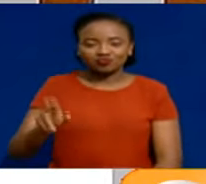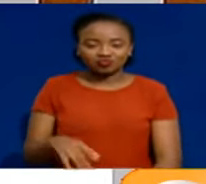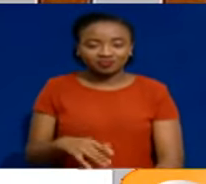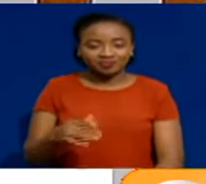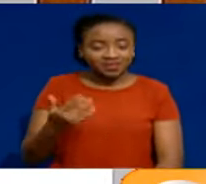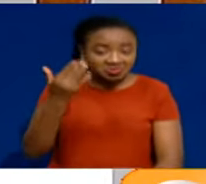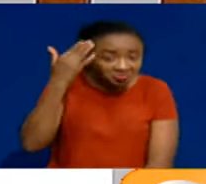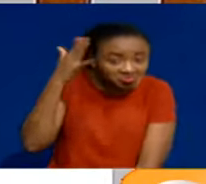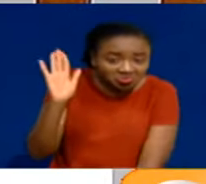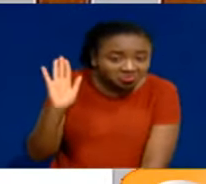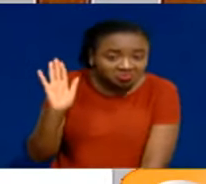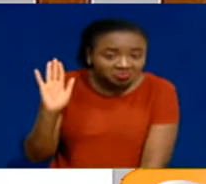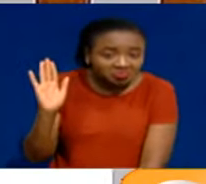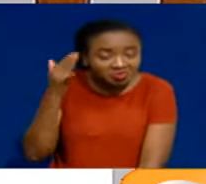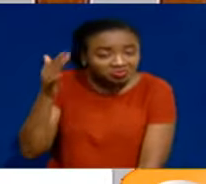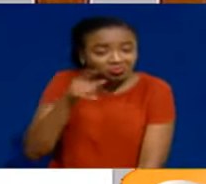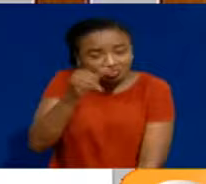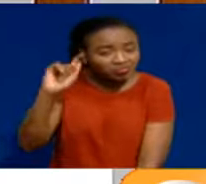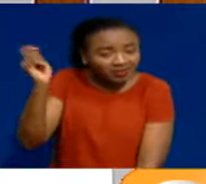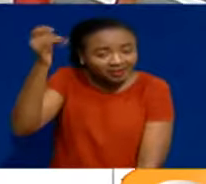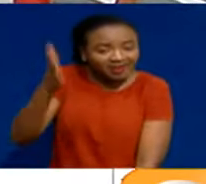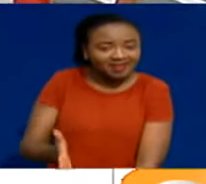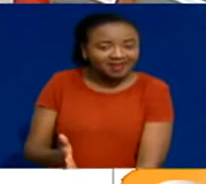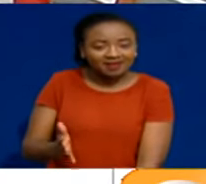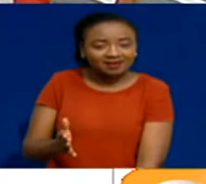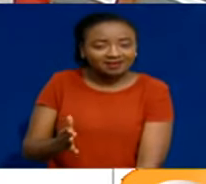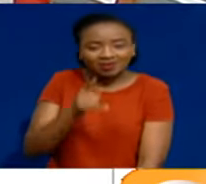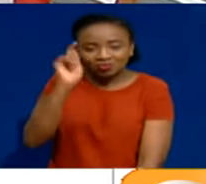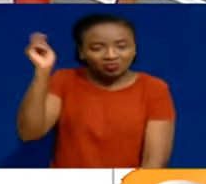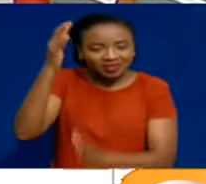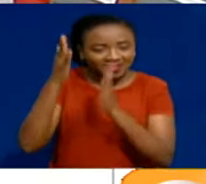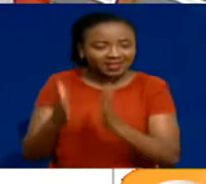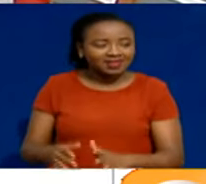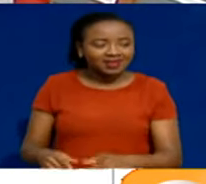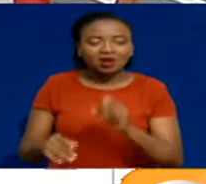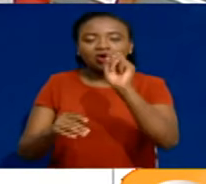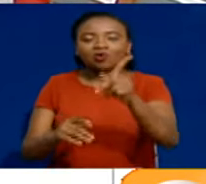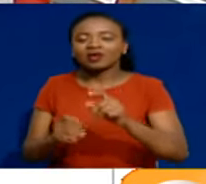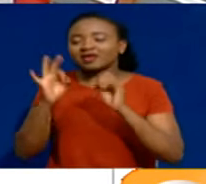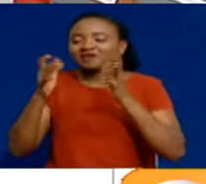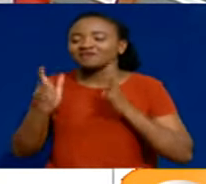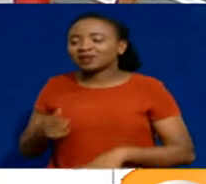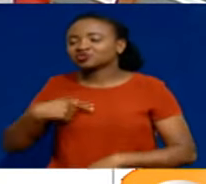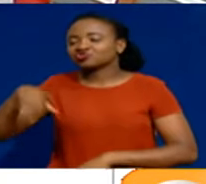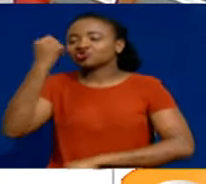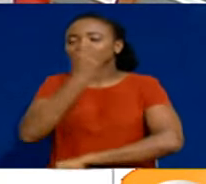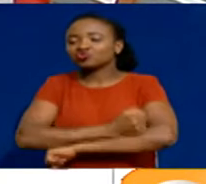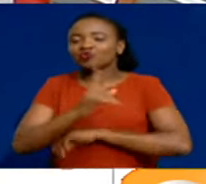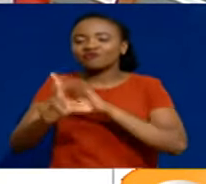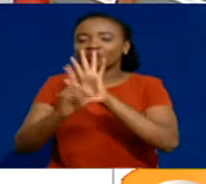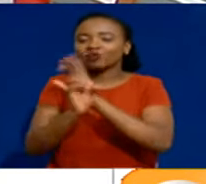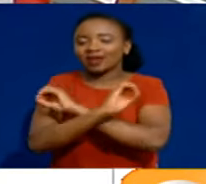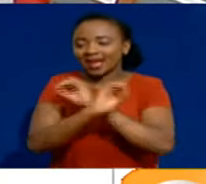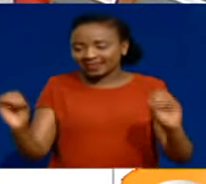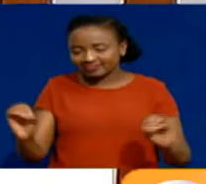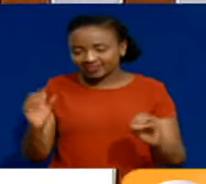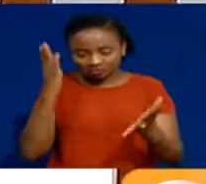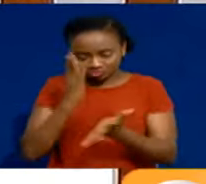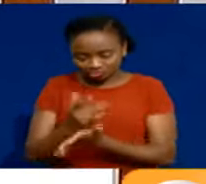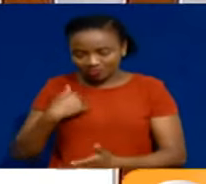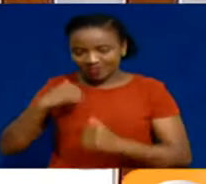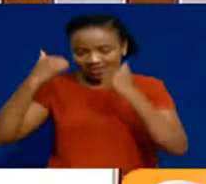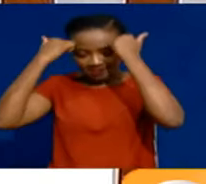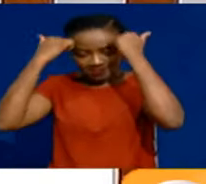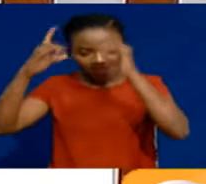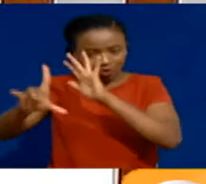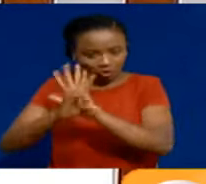You don't know, as a Kenyan. I don't know. This is an obvious thing, and even if I didn't go to school of law, or I didn't do law,